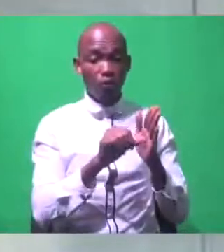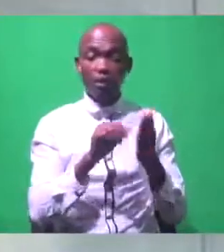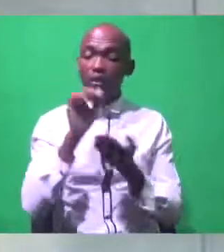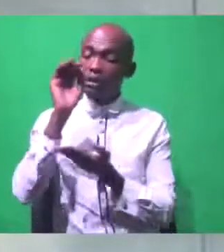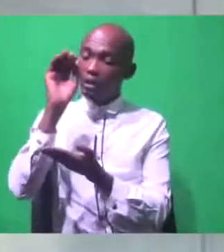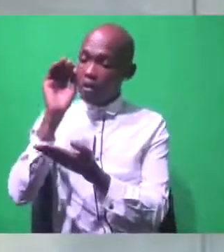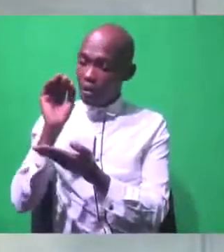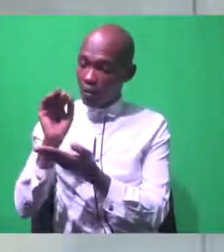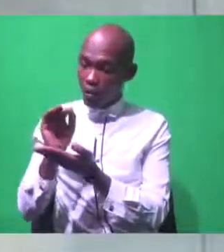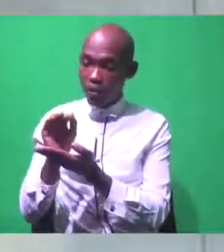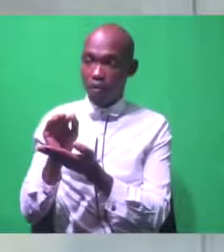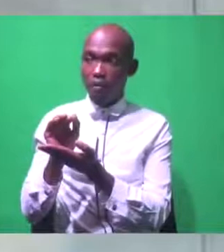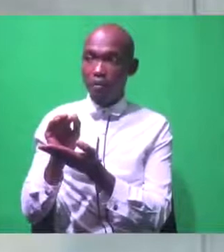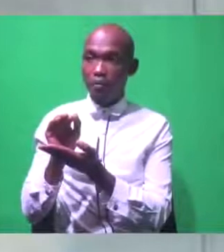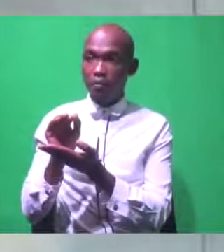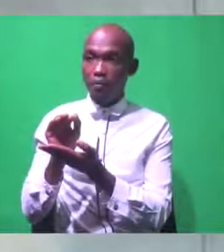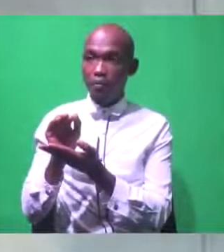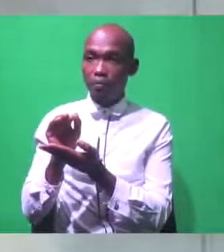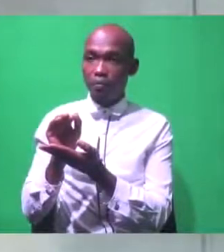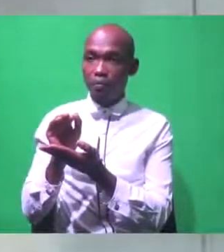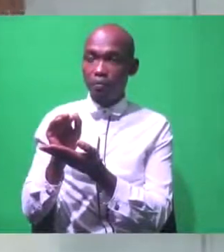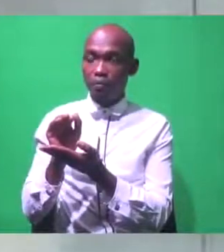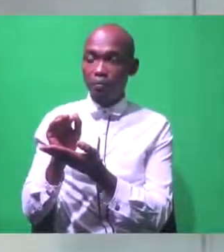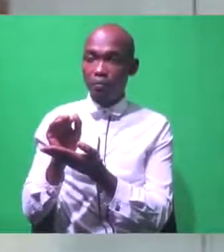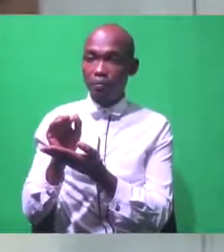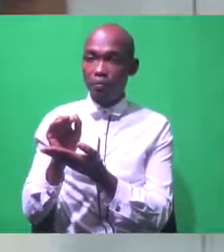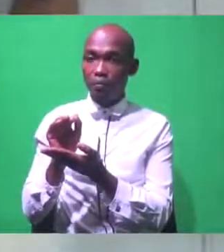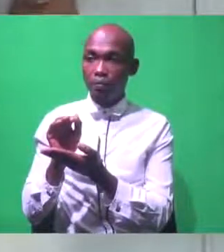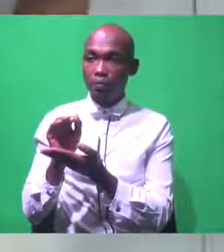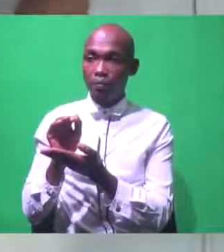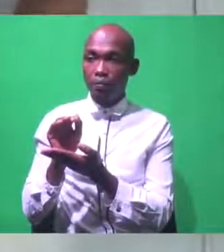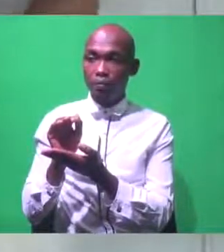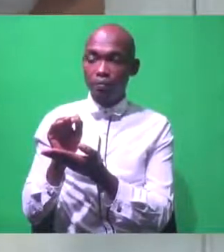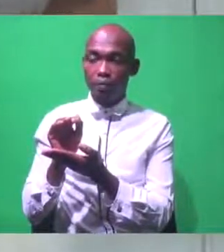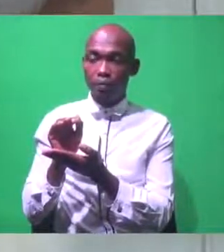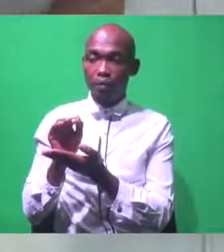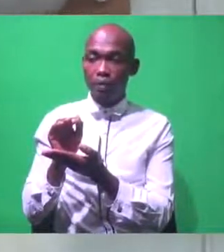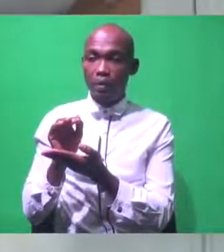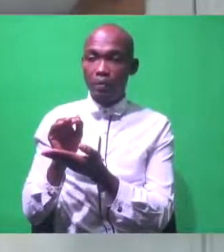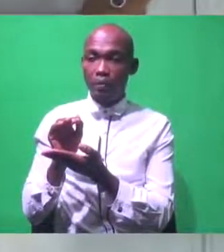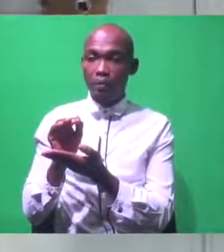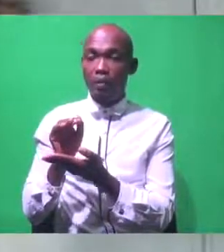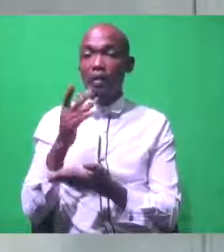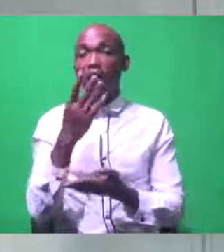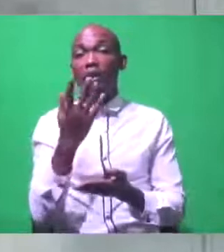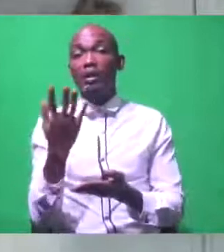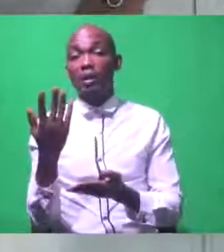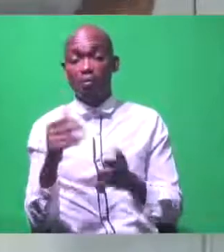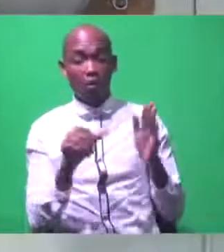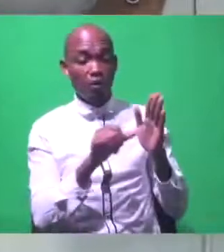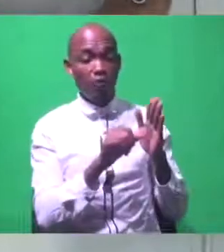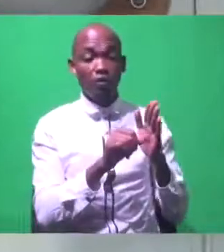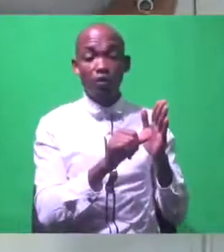This means at the top level, the number of the